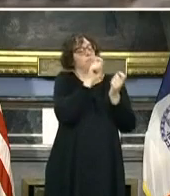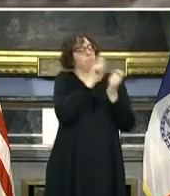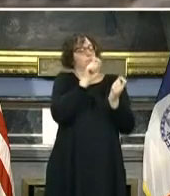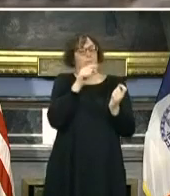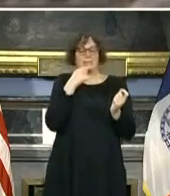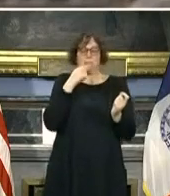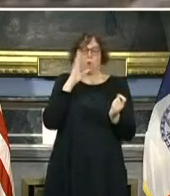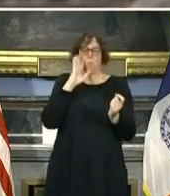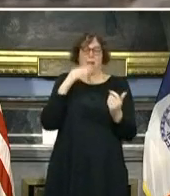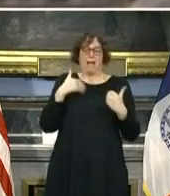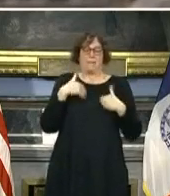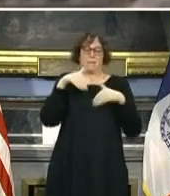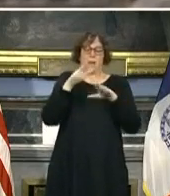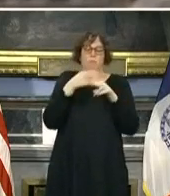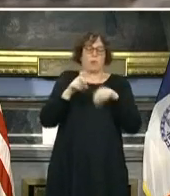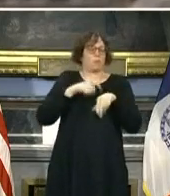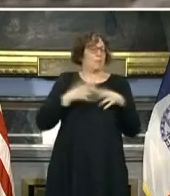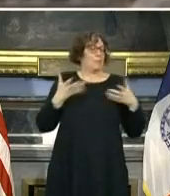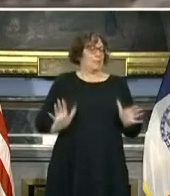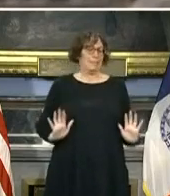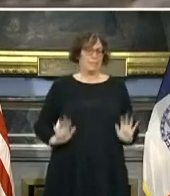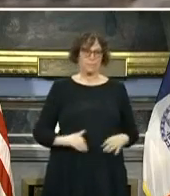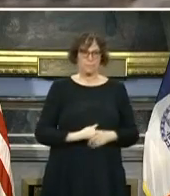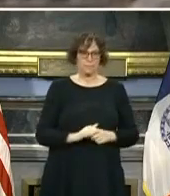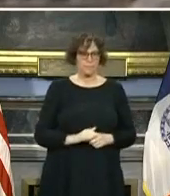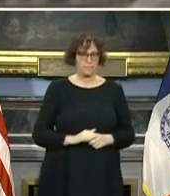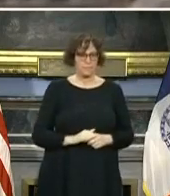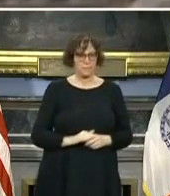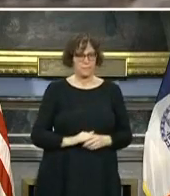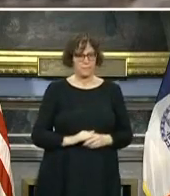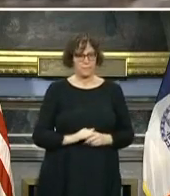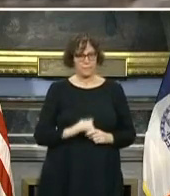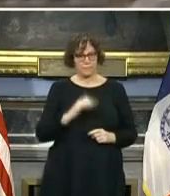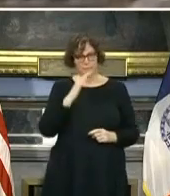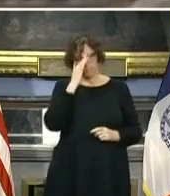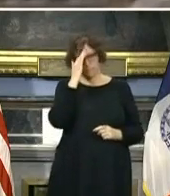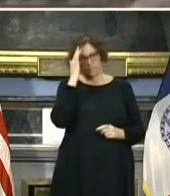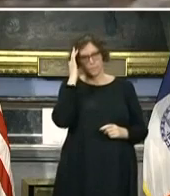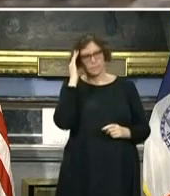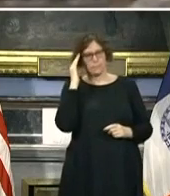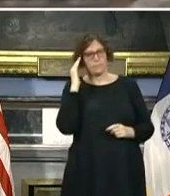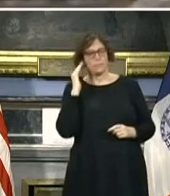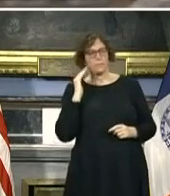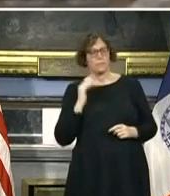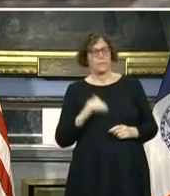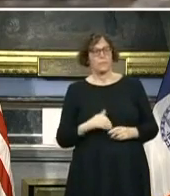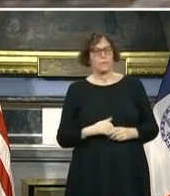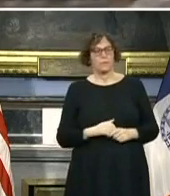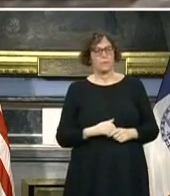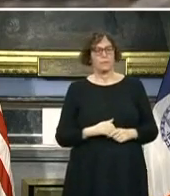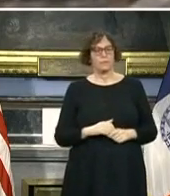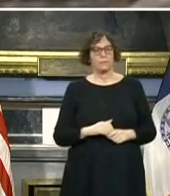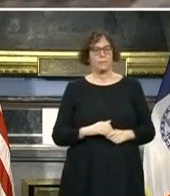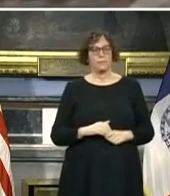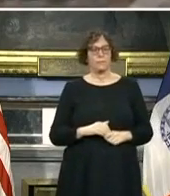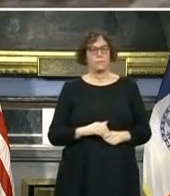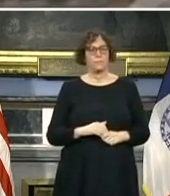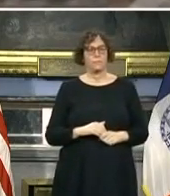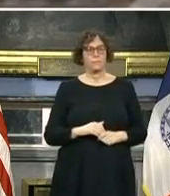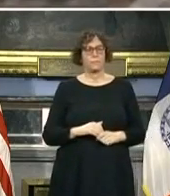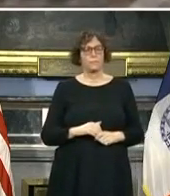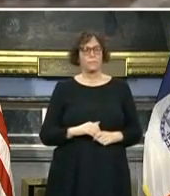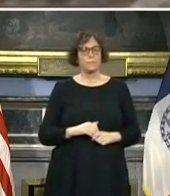Yes? I guess this question is more about patients that have died who have tested positive for COVID-19. Would